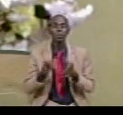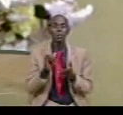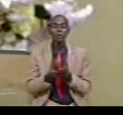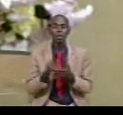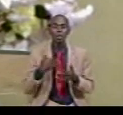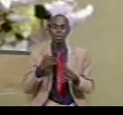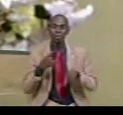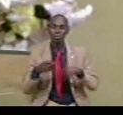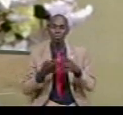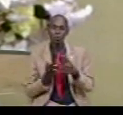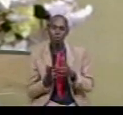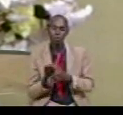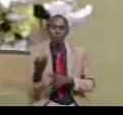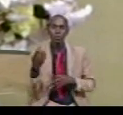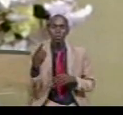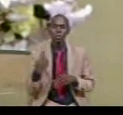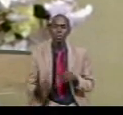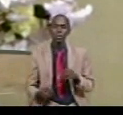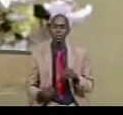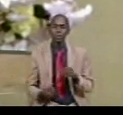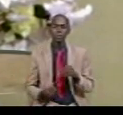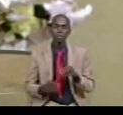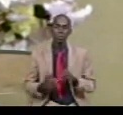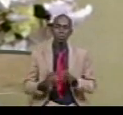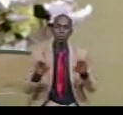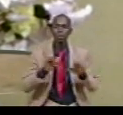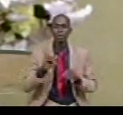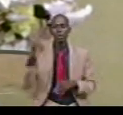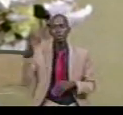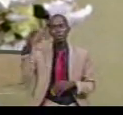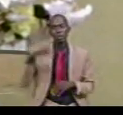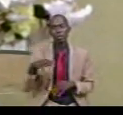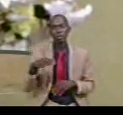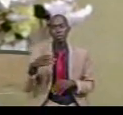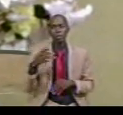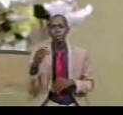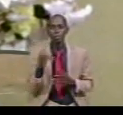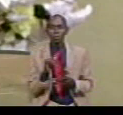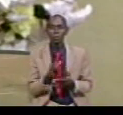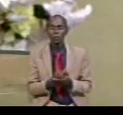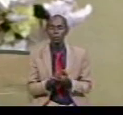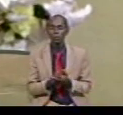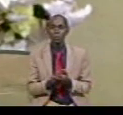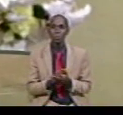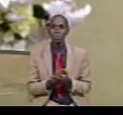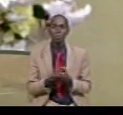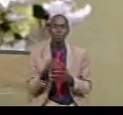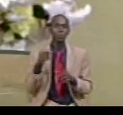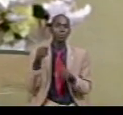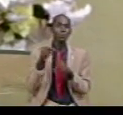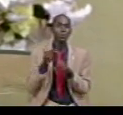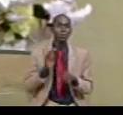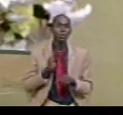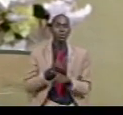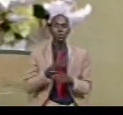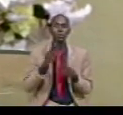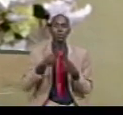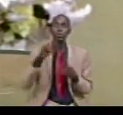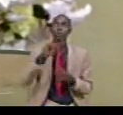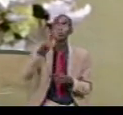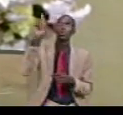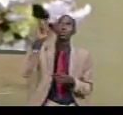the brilliant, burning, and shining light of a life that radiates holiness and points us to the Sun